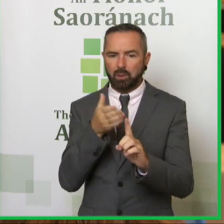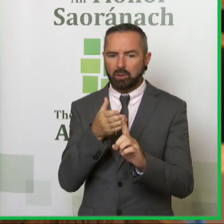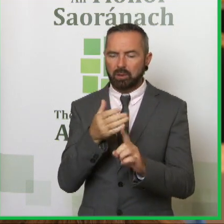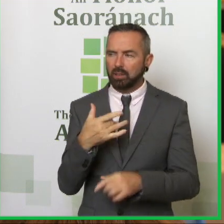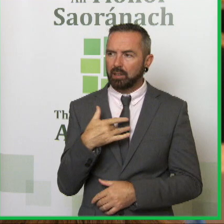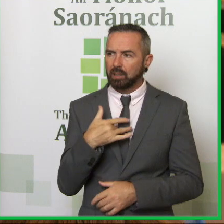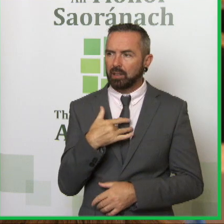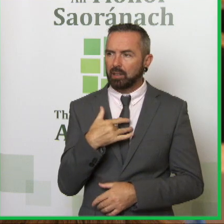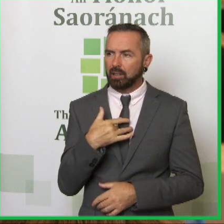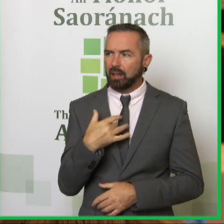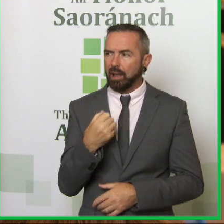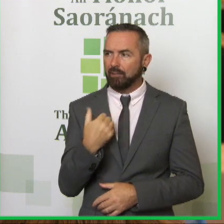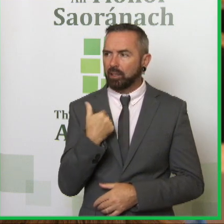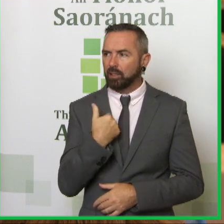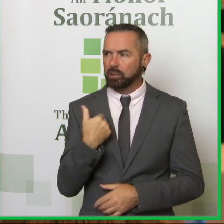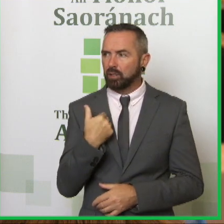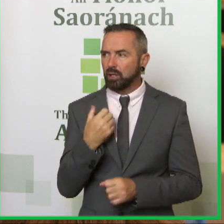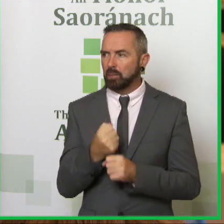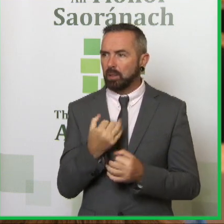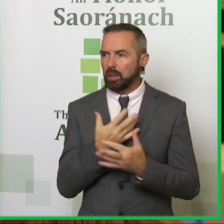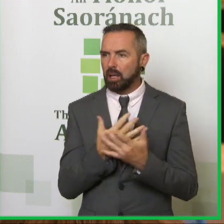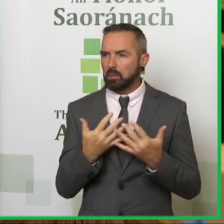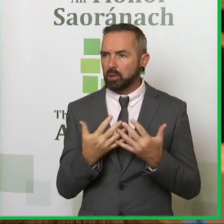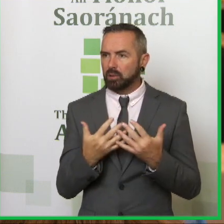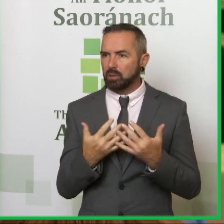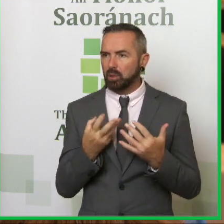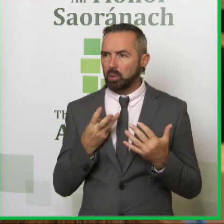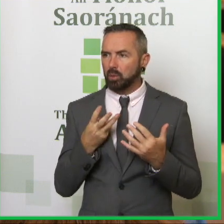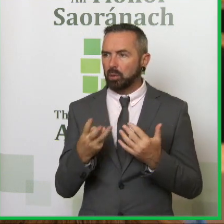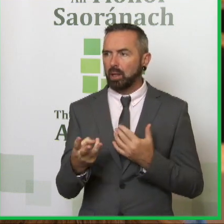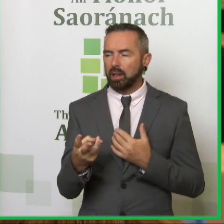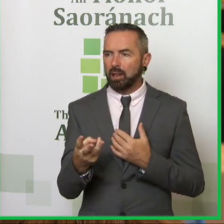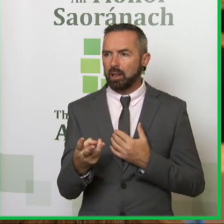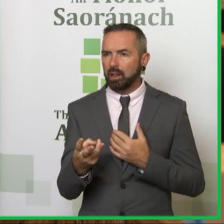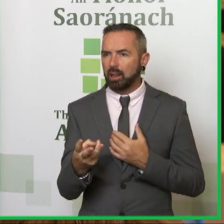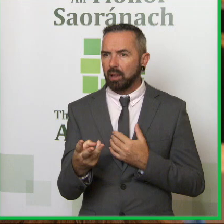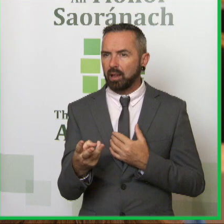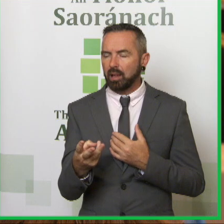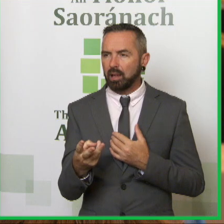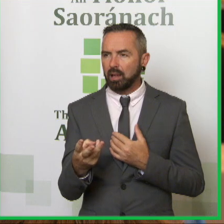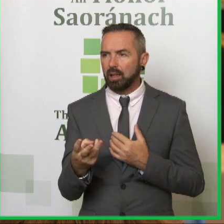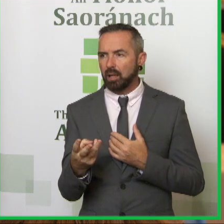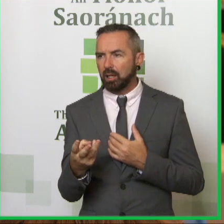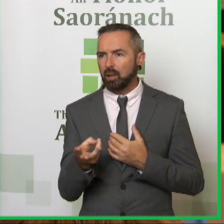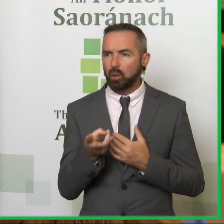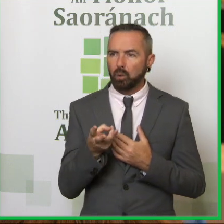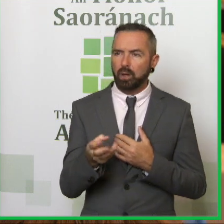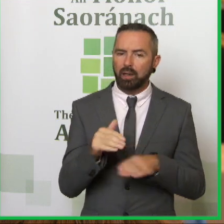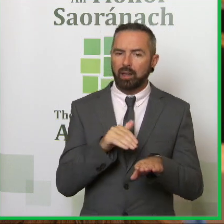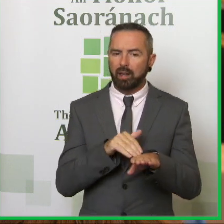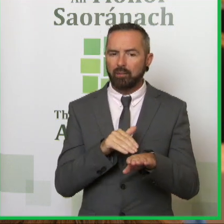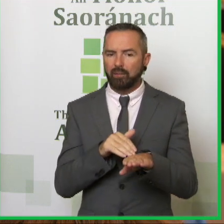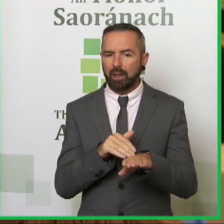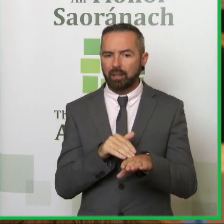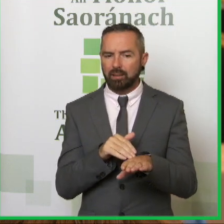I have a concern about how much it's gonna be to how much effect it's gonna have